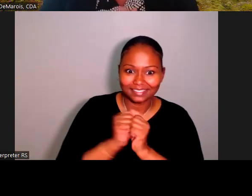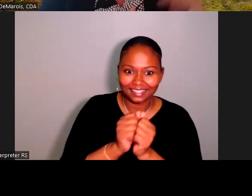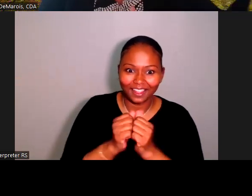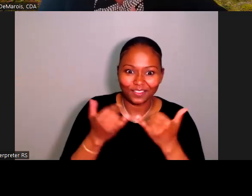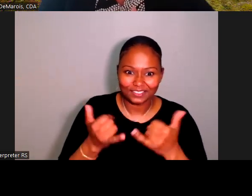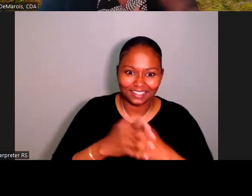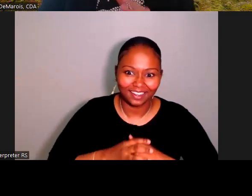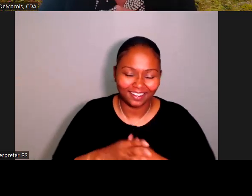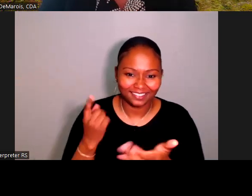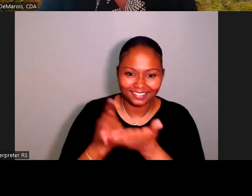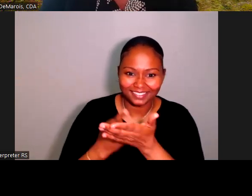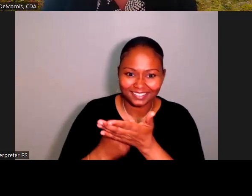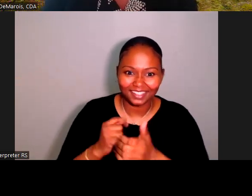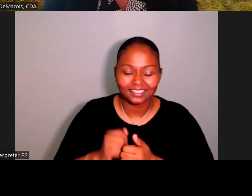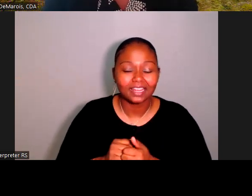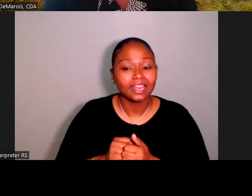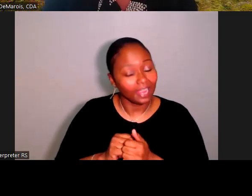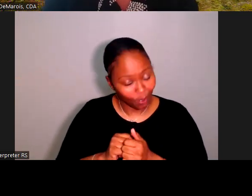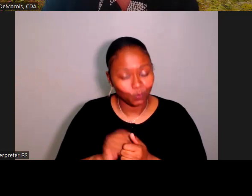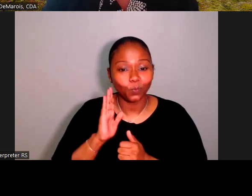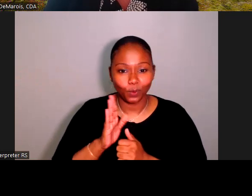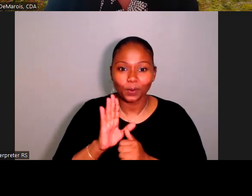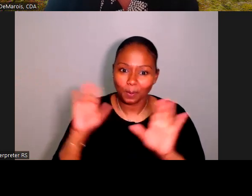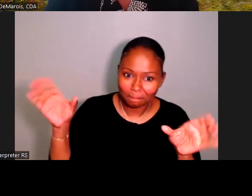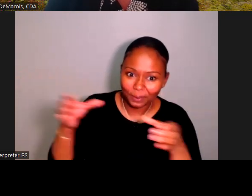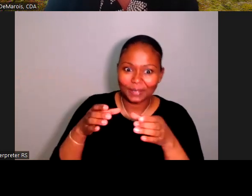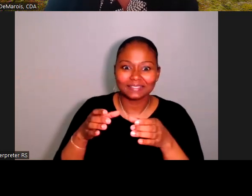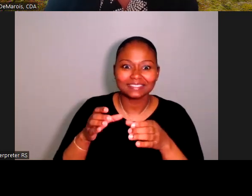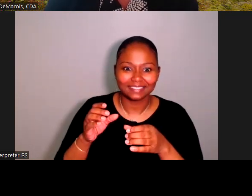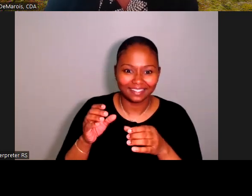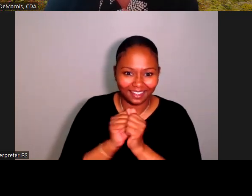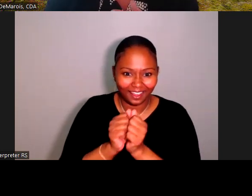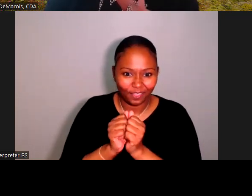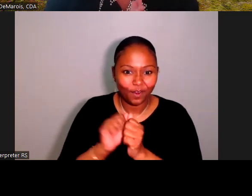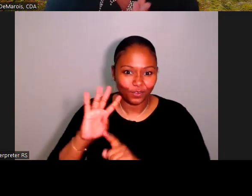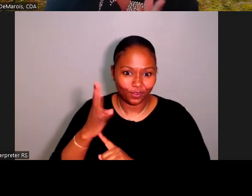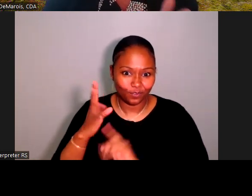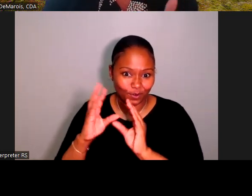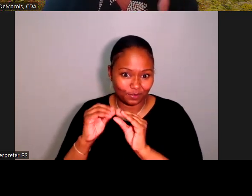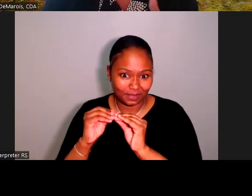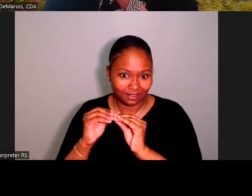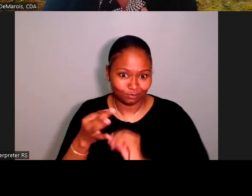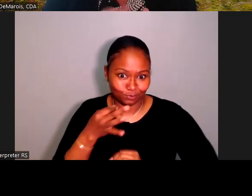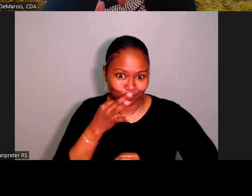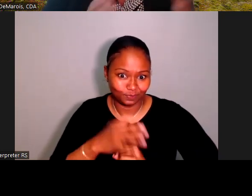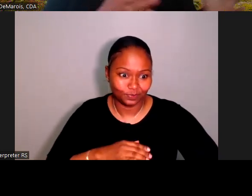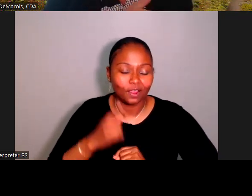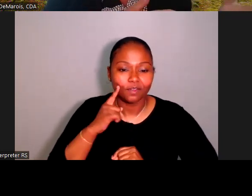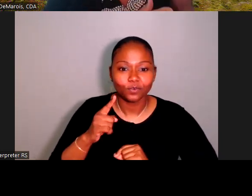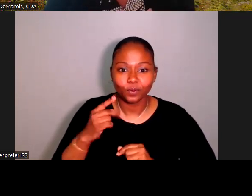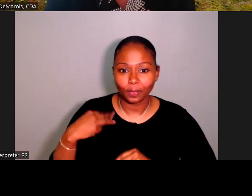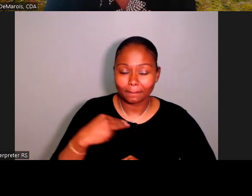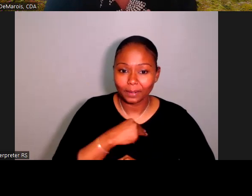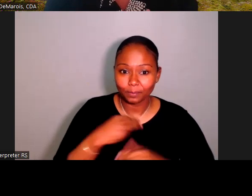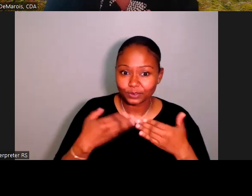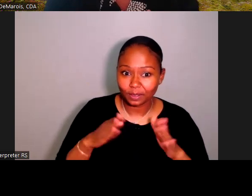talk, and will bring us together for our fourth meeting coming up. And to the members of the public who joined today